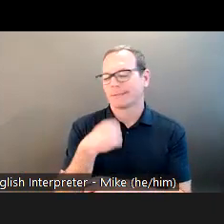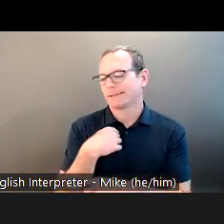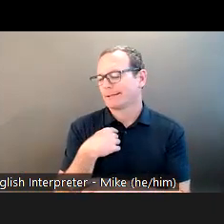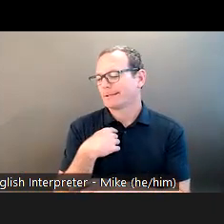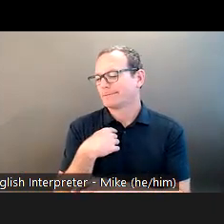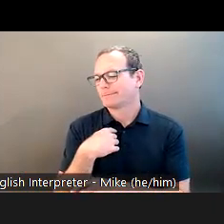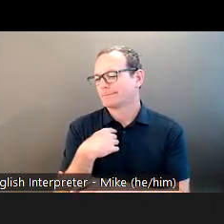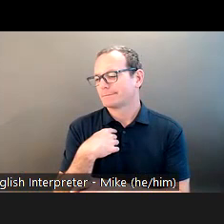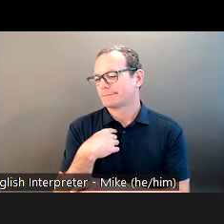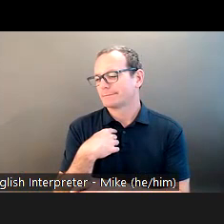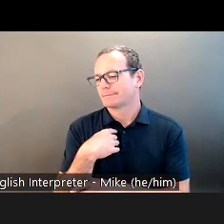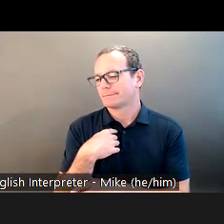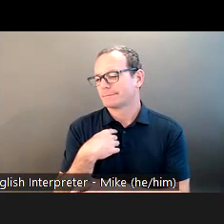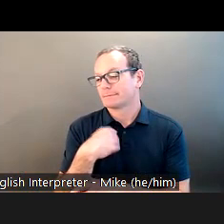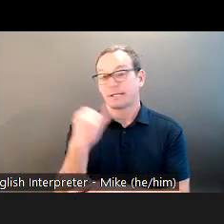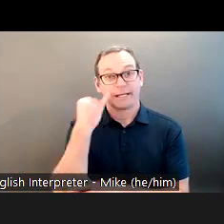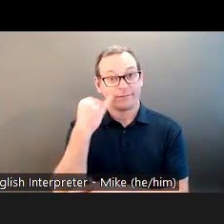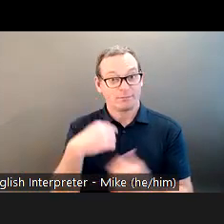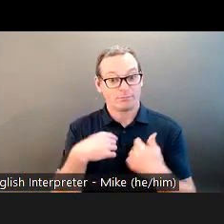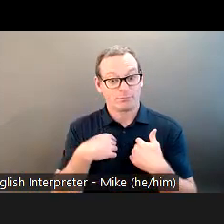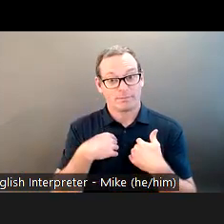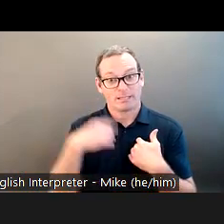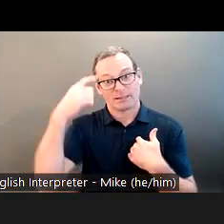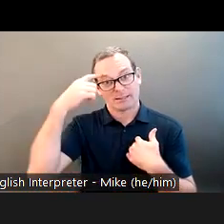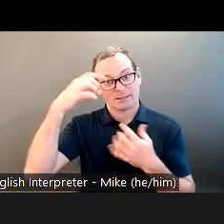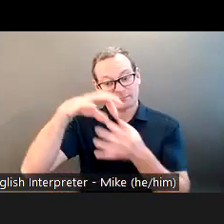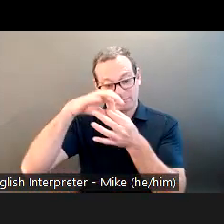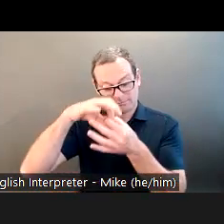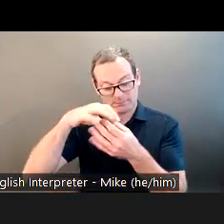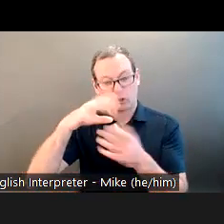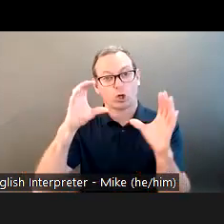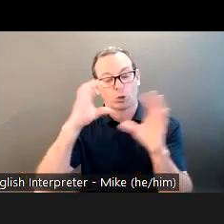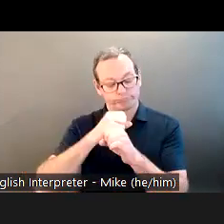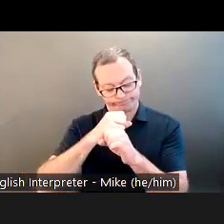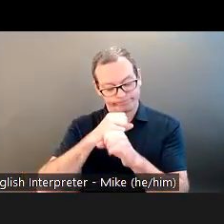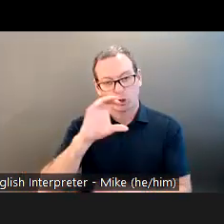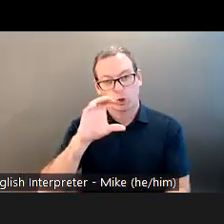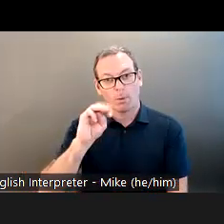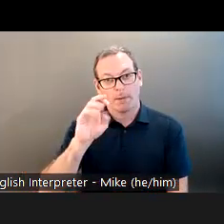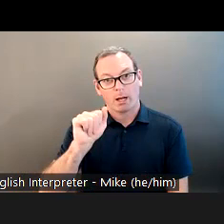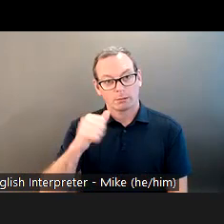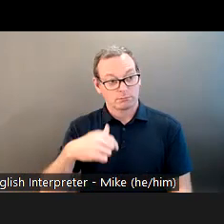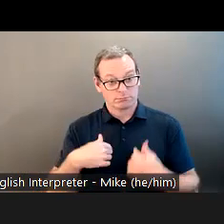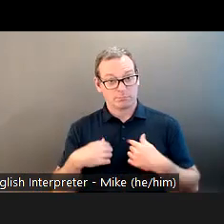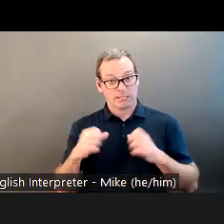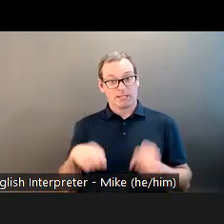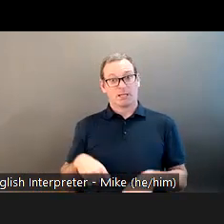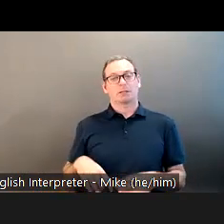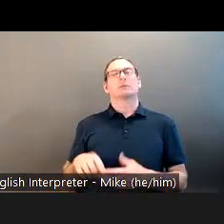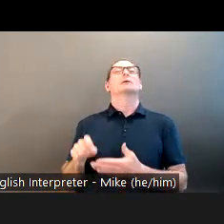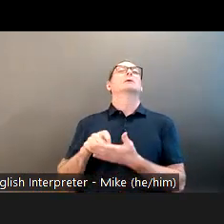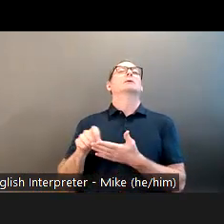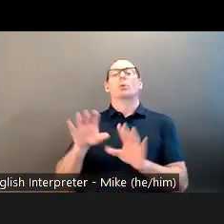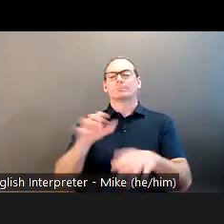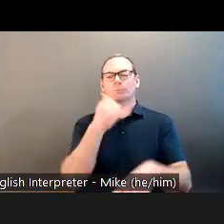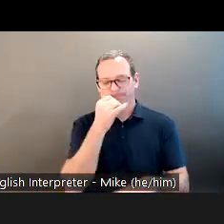I am in a coma, let me go. And then just expect the doctor to follow that. The doctor